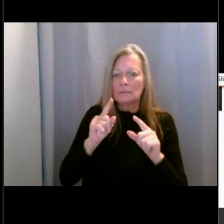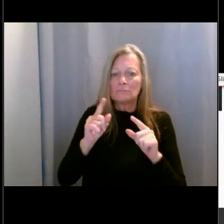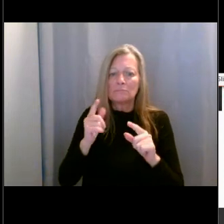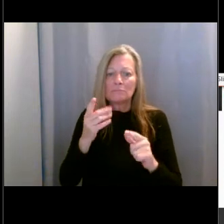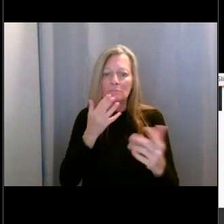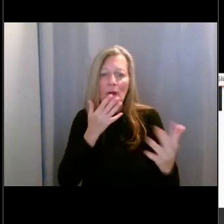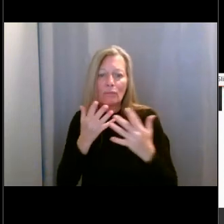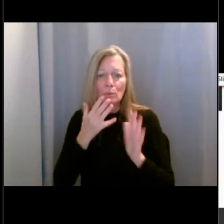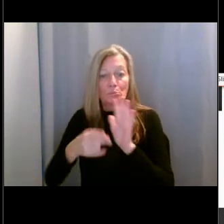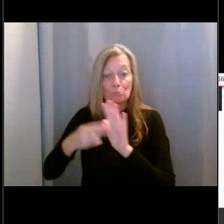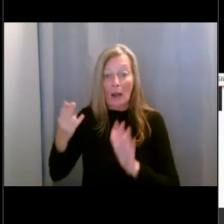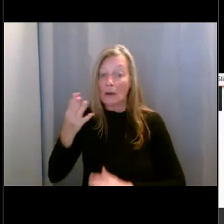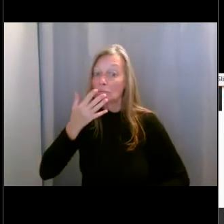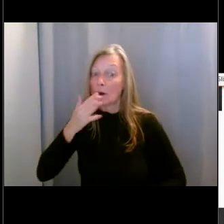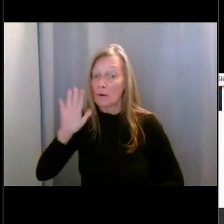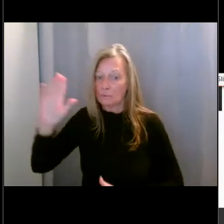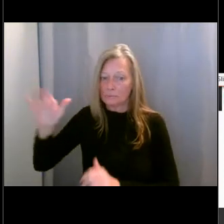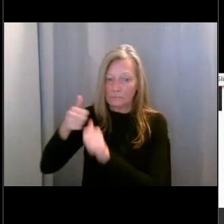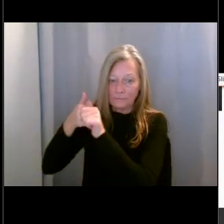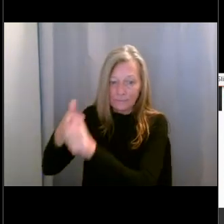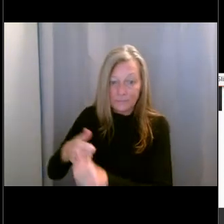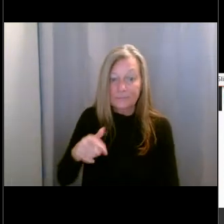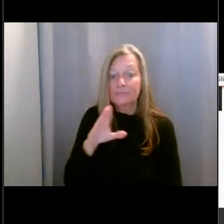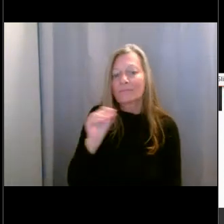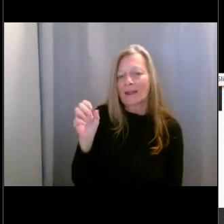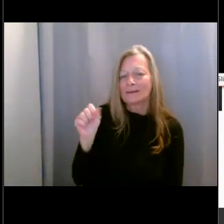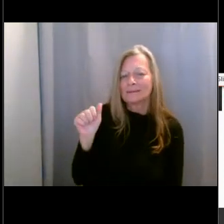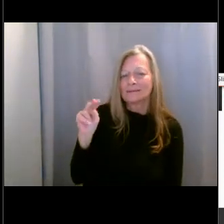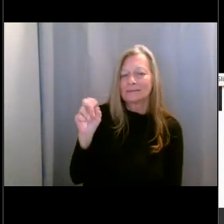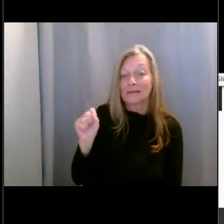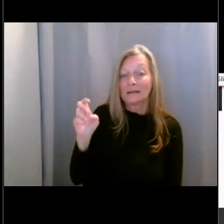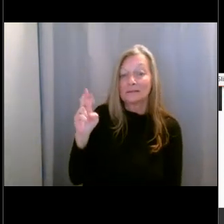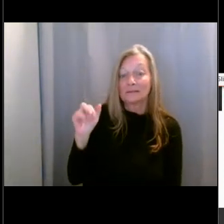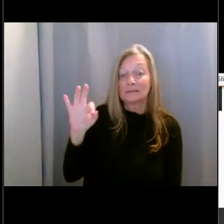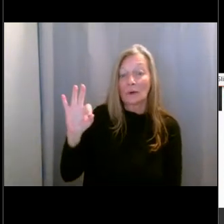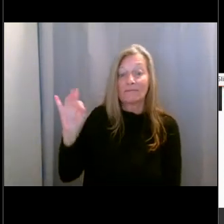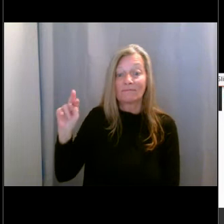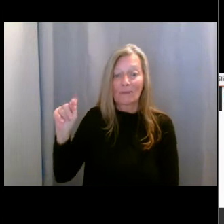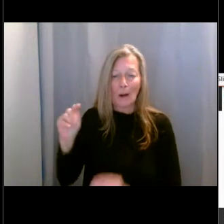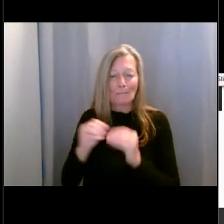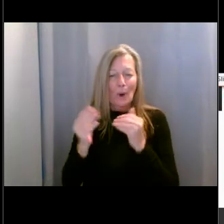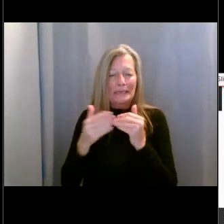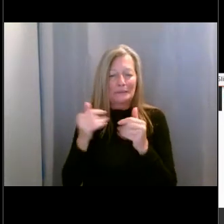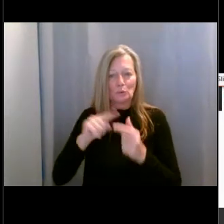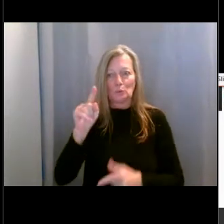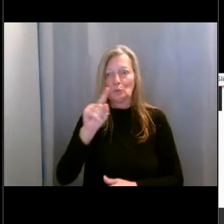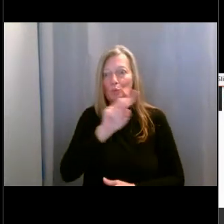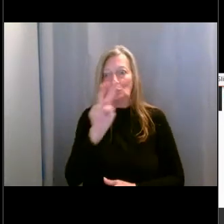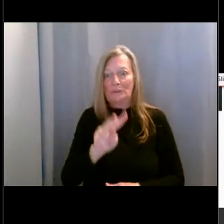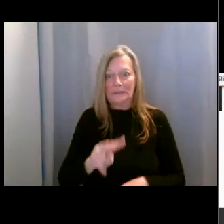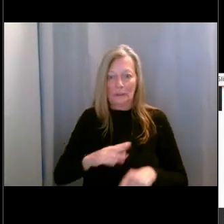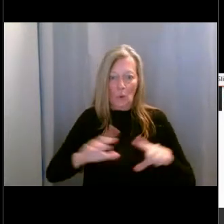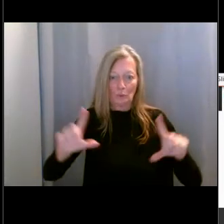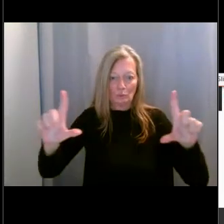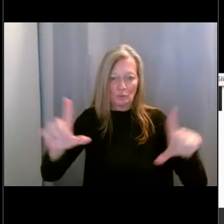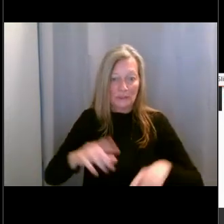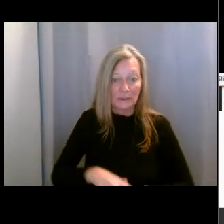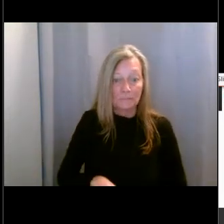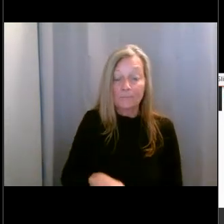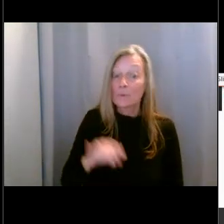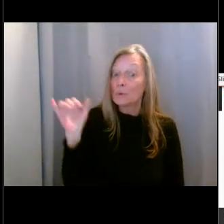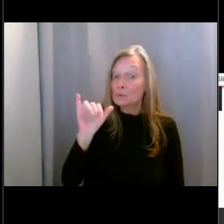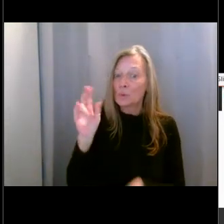the serif, are easy to read on screen. You also want to use bold or Rockwell to break up